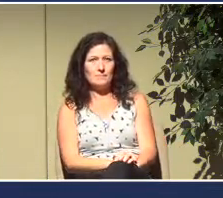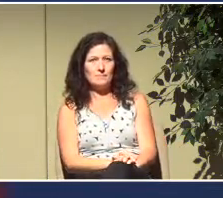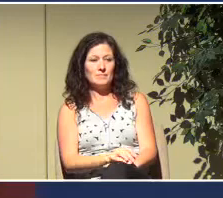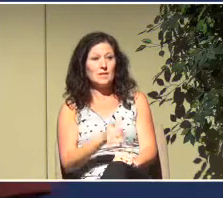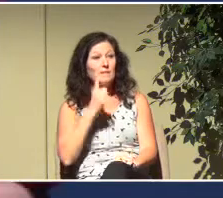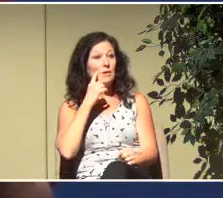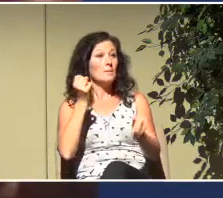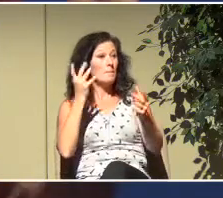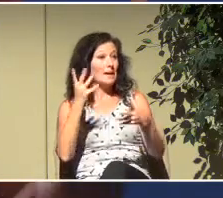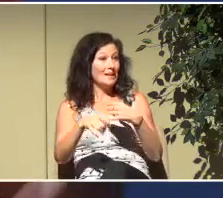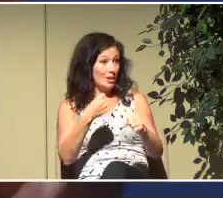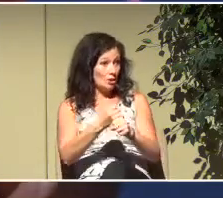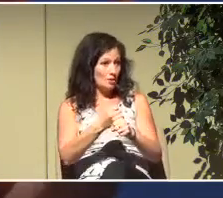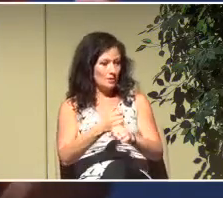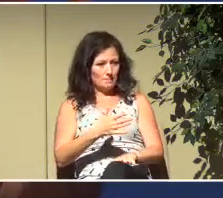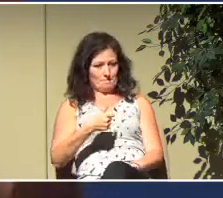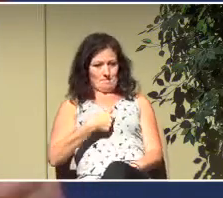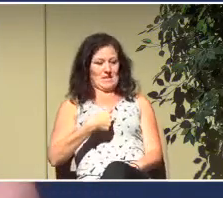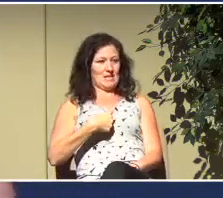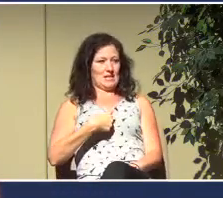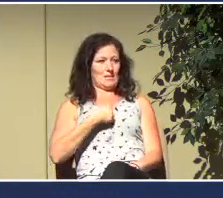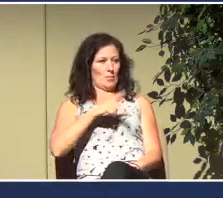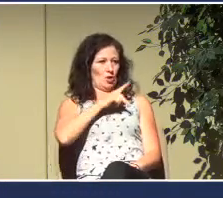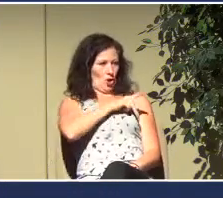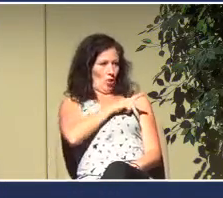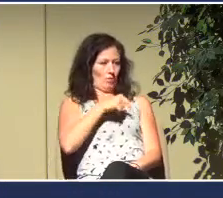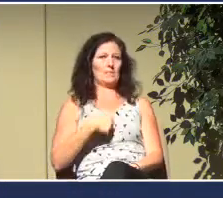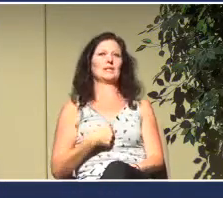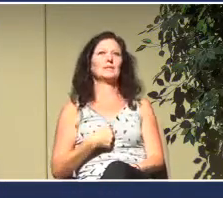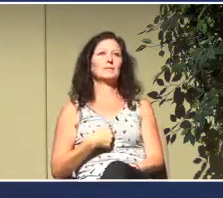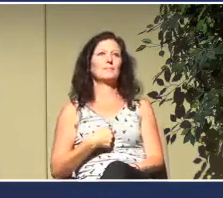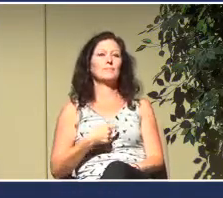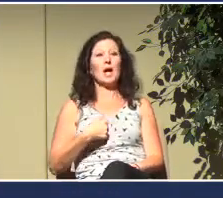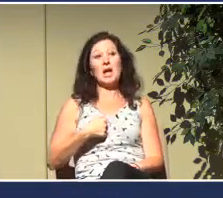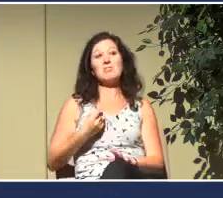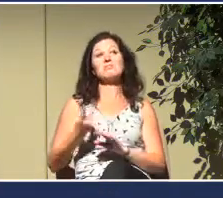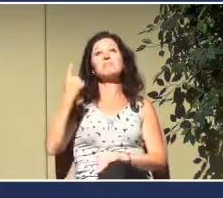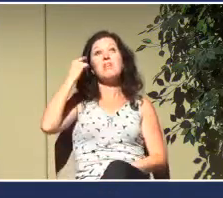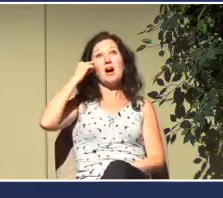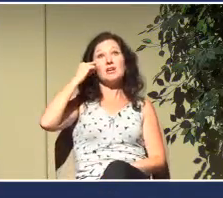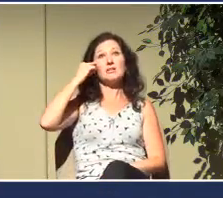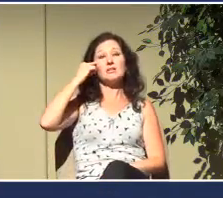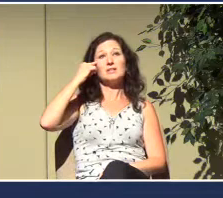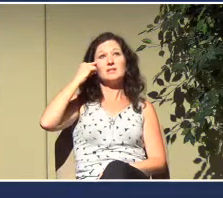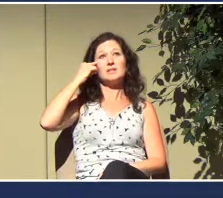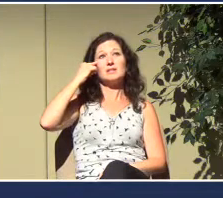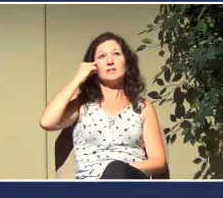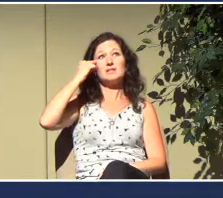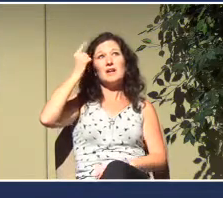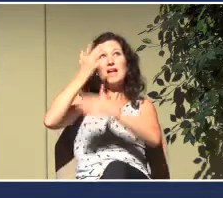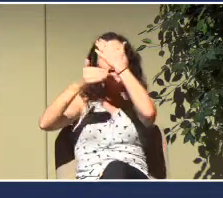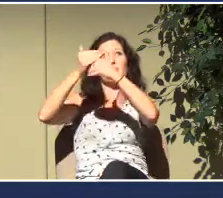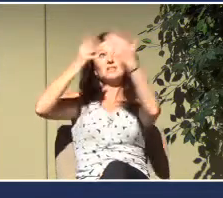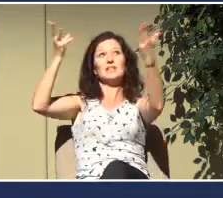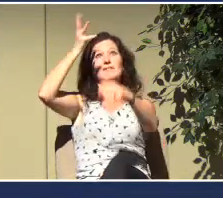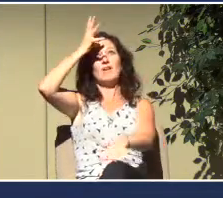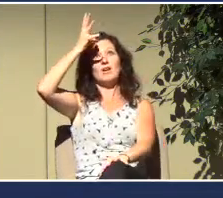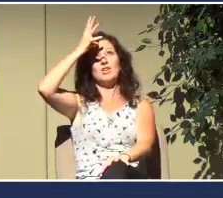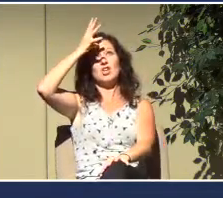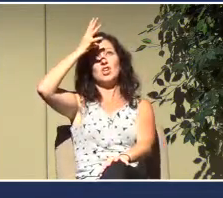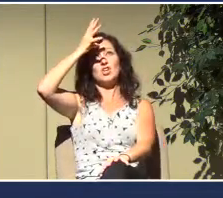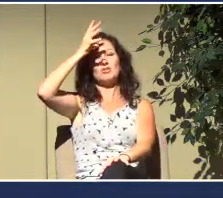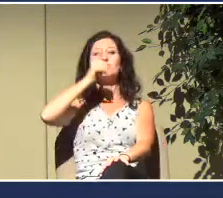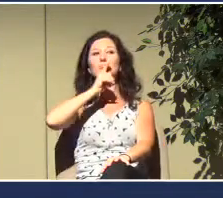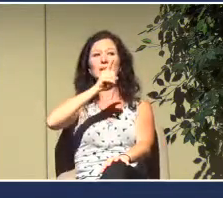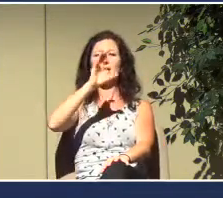For many years, in my heart of hearts, I used to believe that my Heavenly Father was the cosmic killjoy.